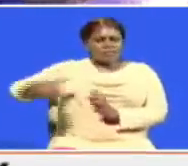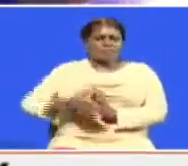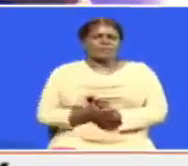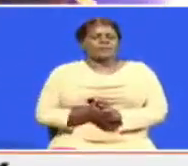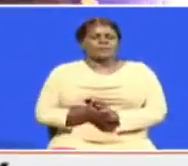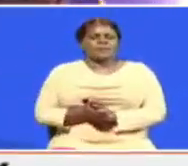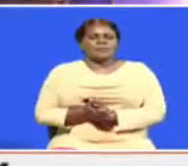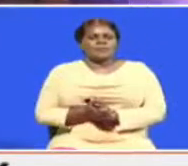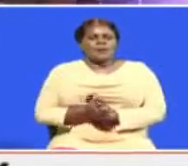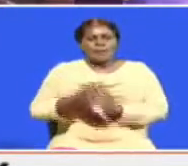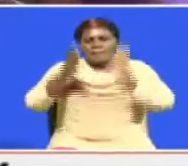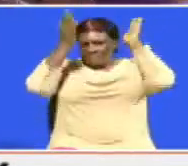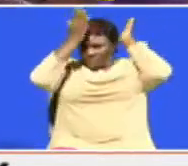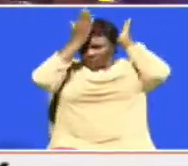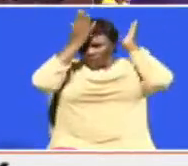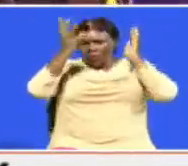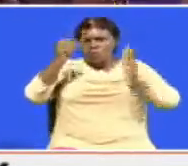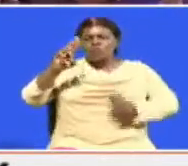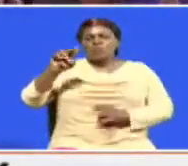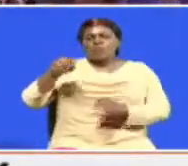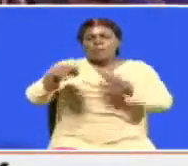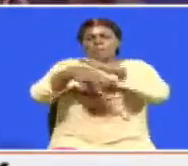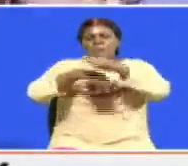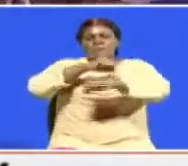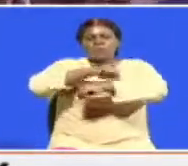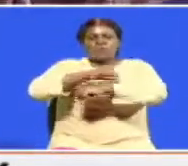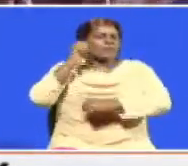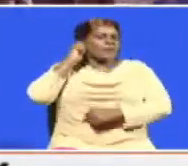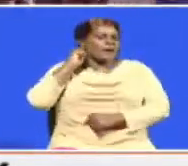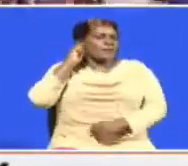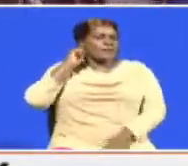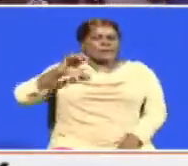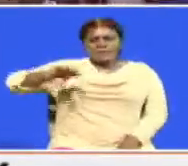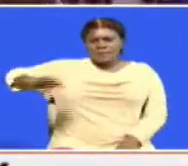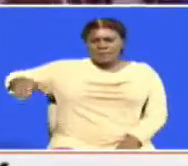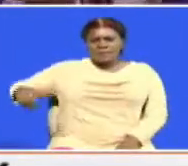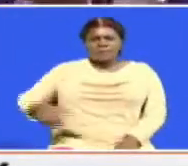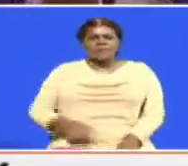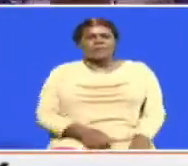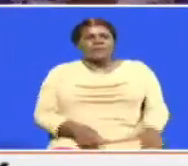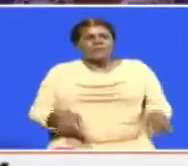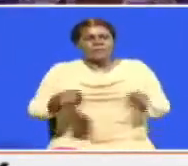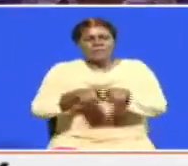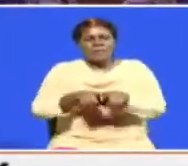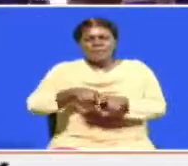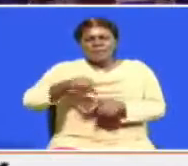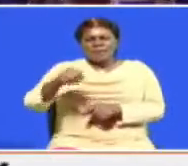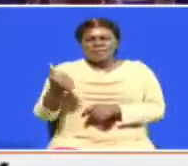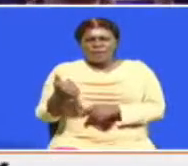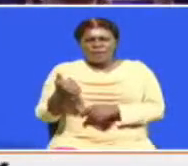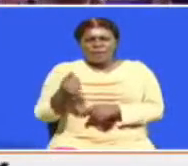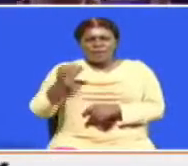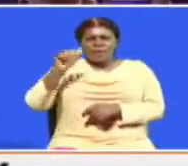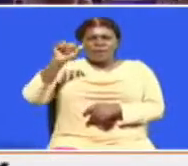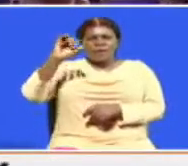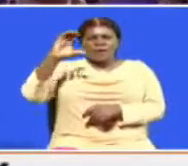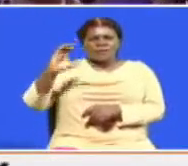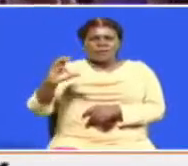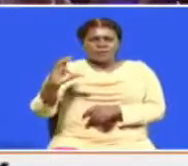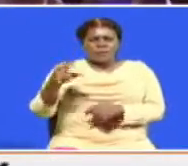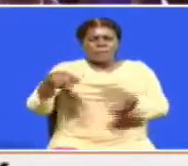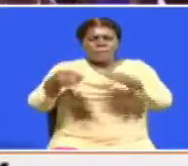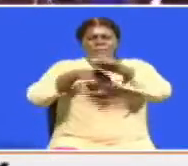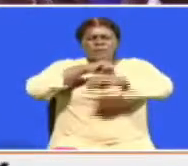Sami Sawe of Bishop Muge Memorial Primary School in Nandi County, and Chumba Amos Kiprotich of AIC